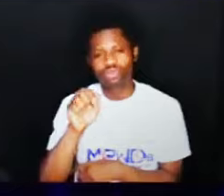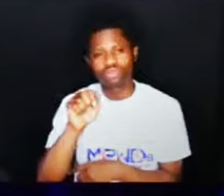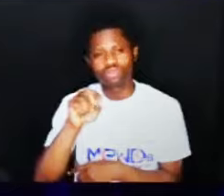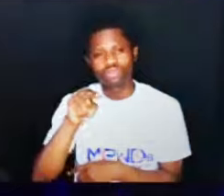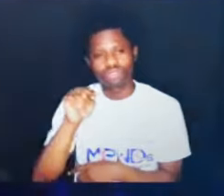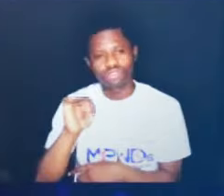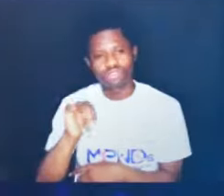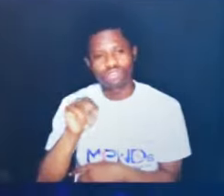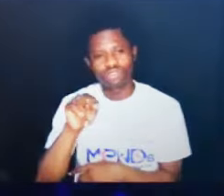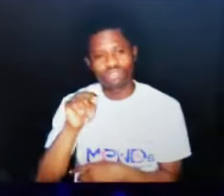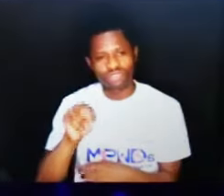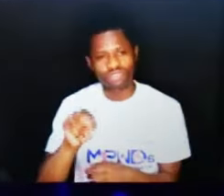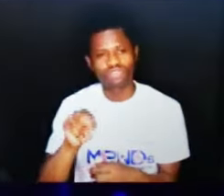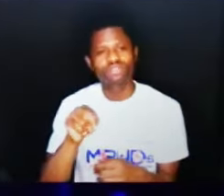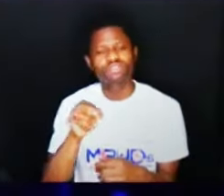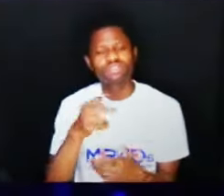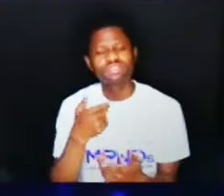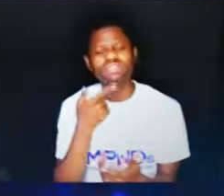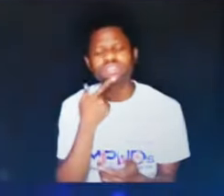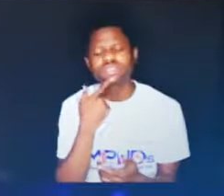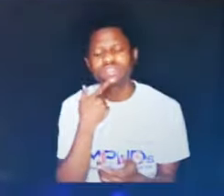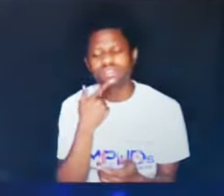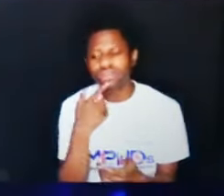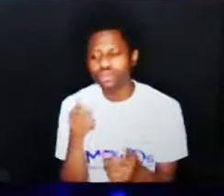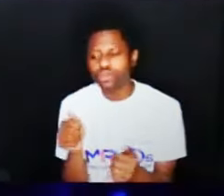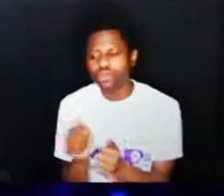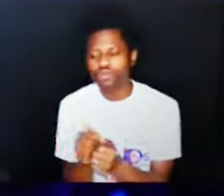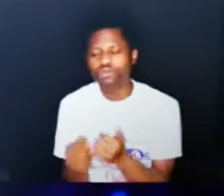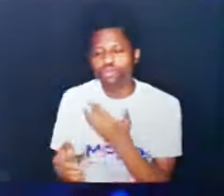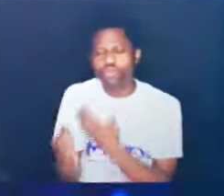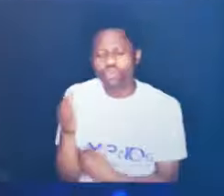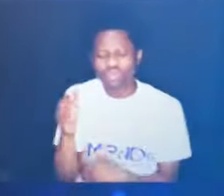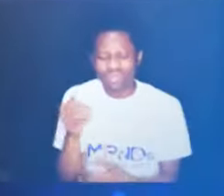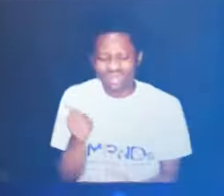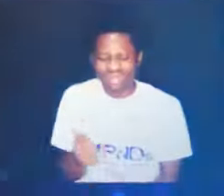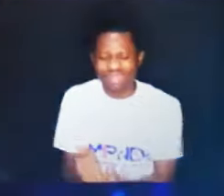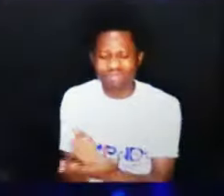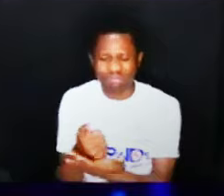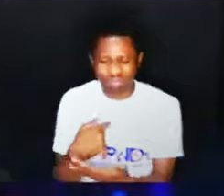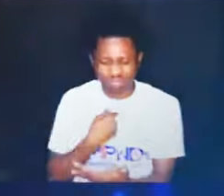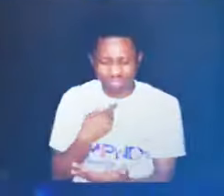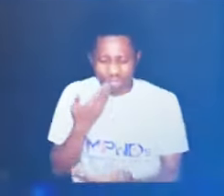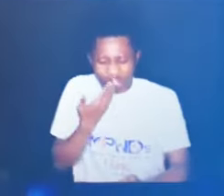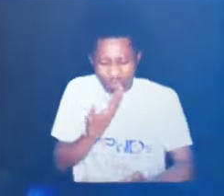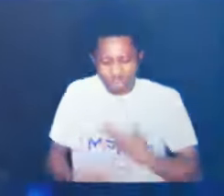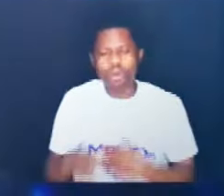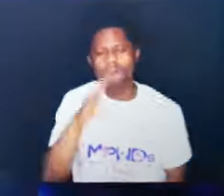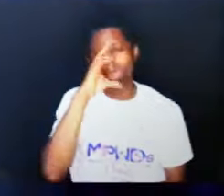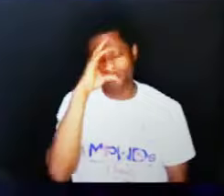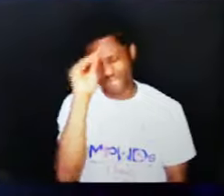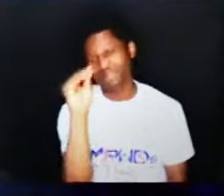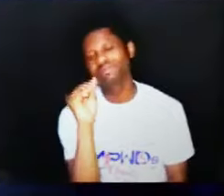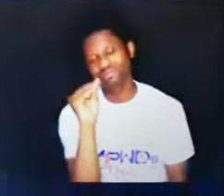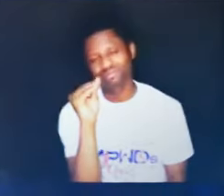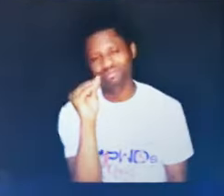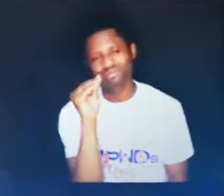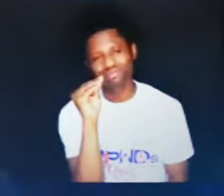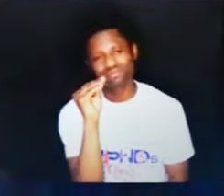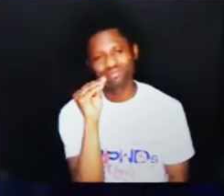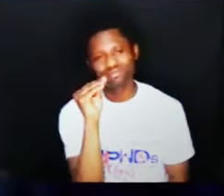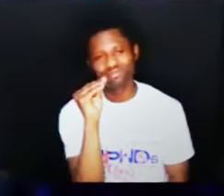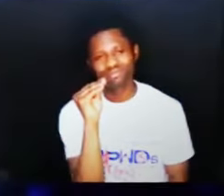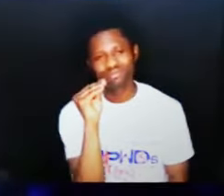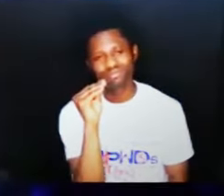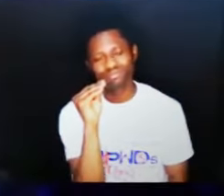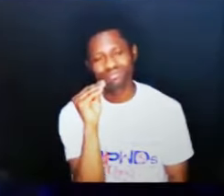with the help of the Lord, I have brought forth a man. Now Adam nene yire hawa shiemu na onyinsen